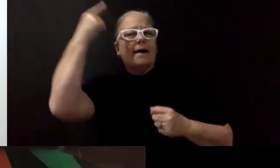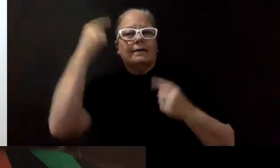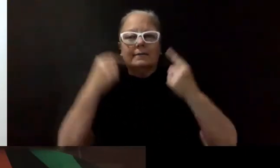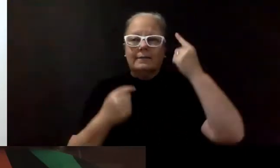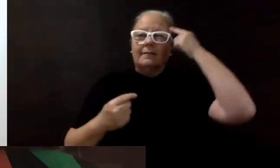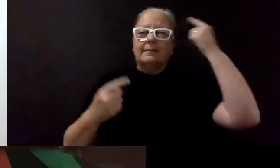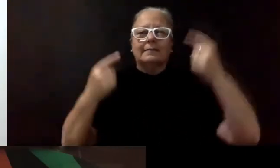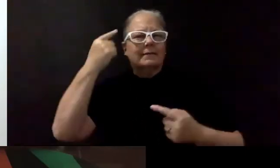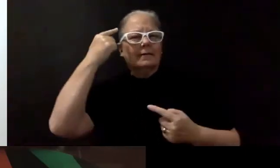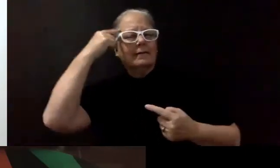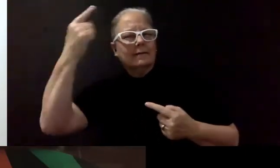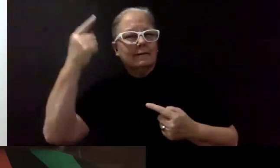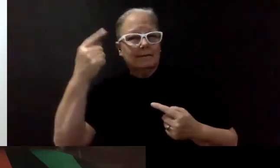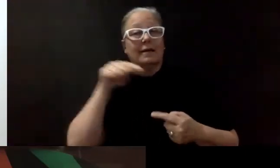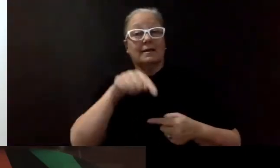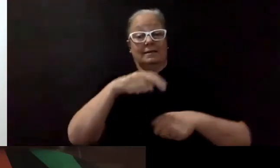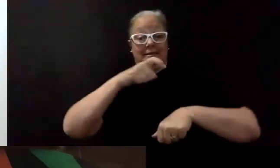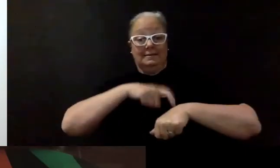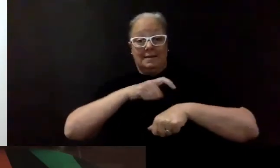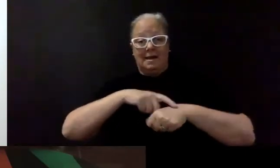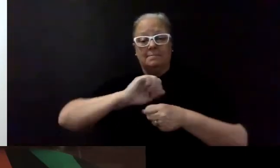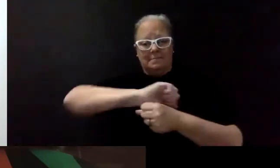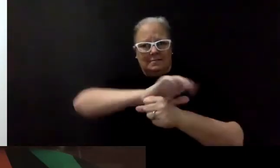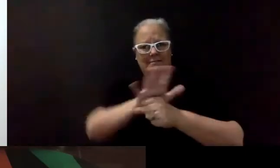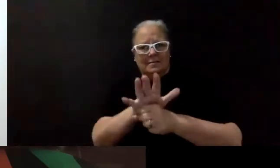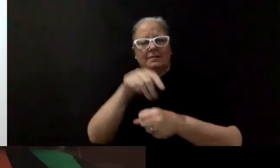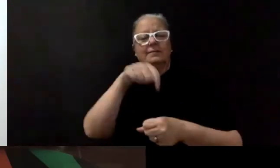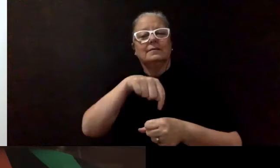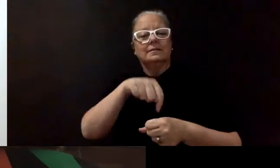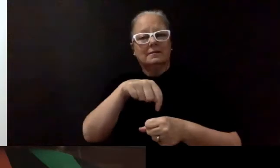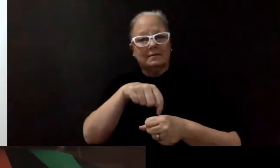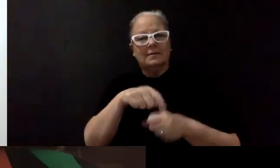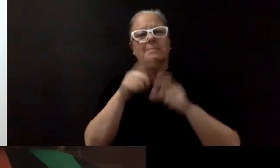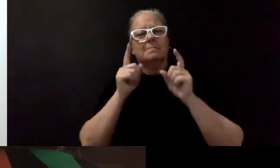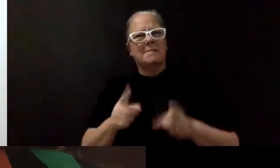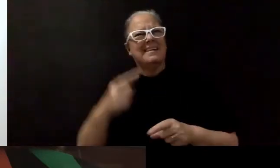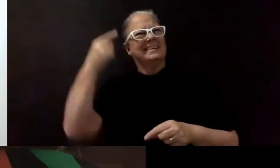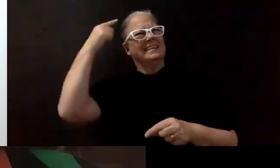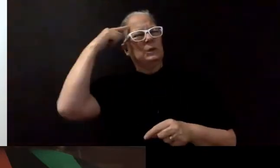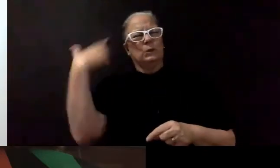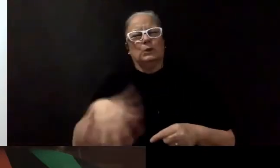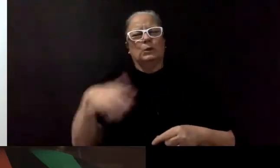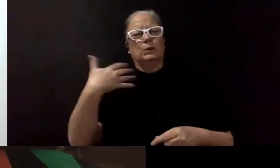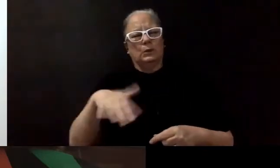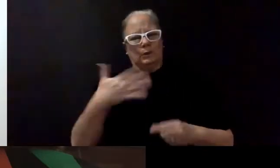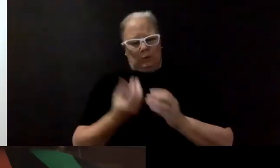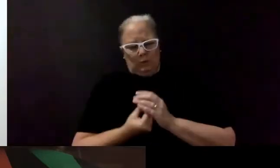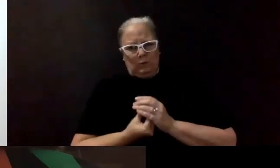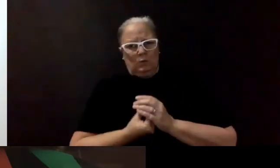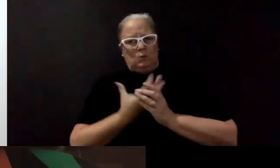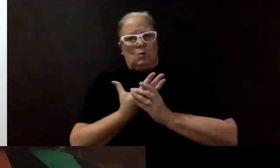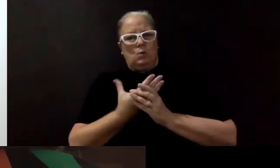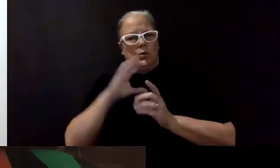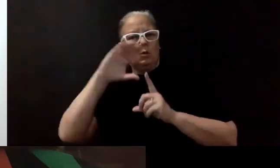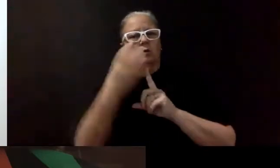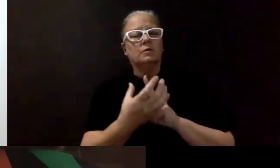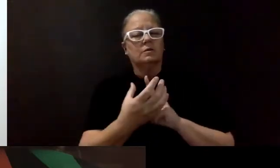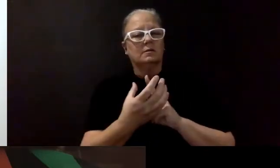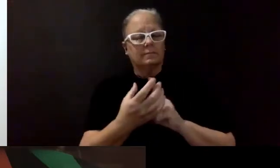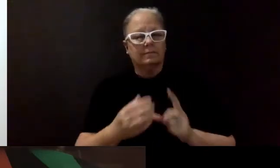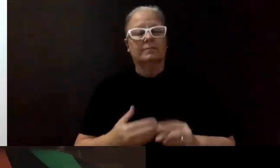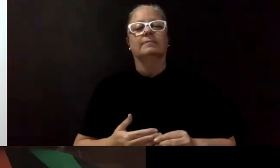made us aware of the importance of the economy of culture. Colombia has had the